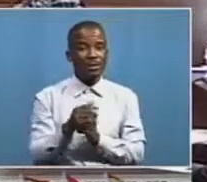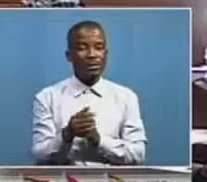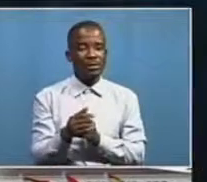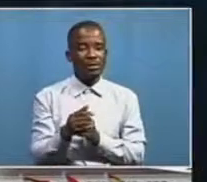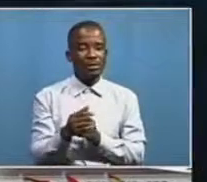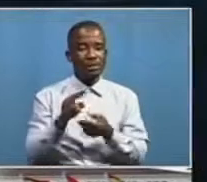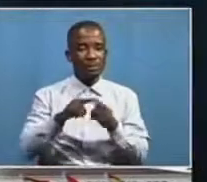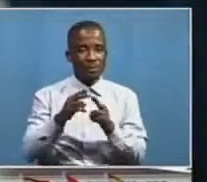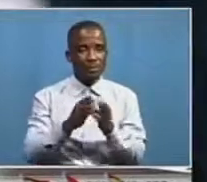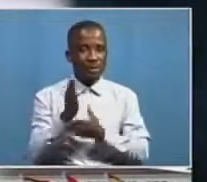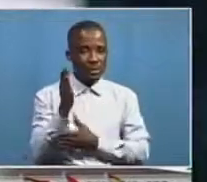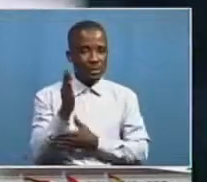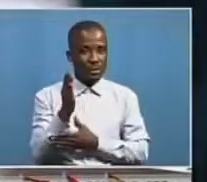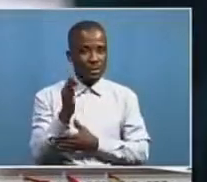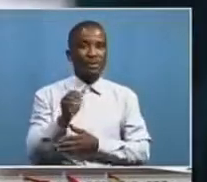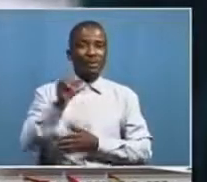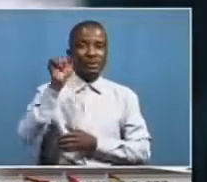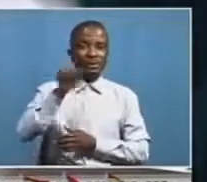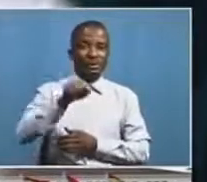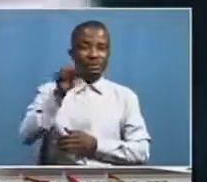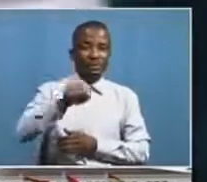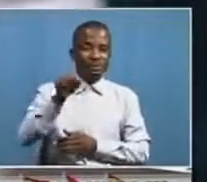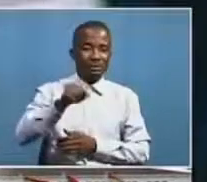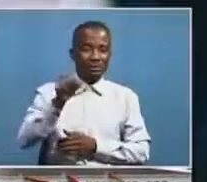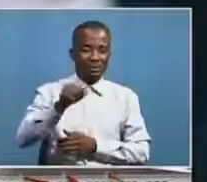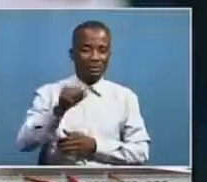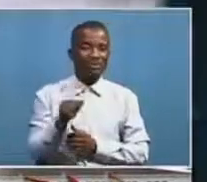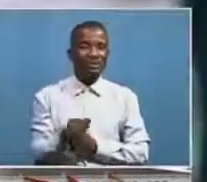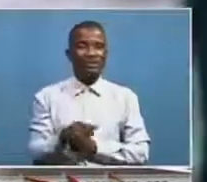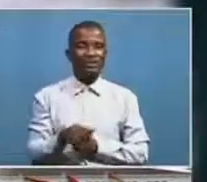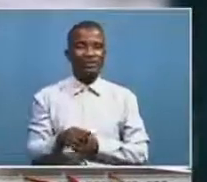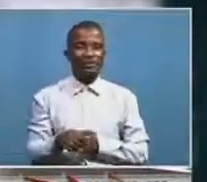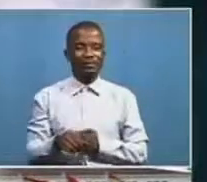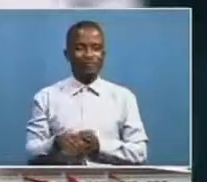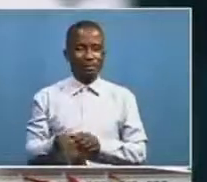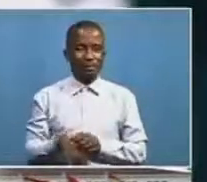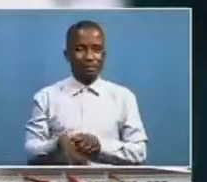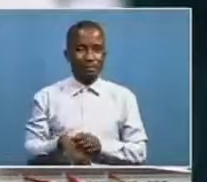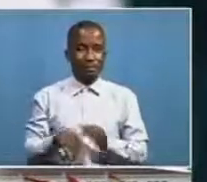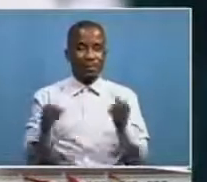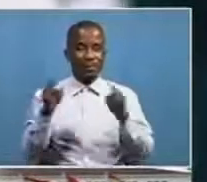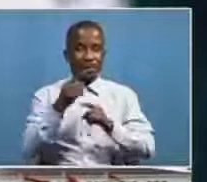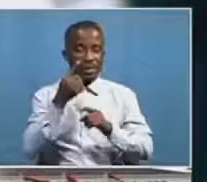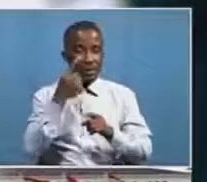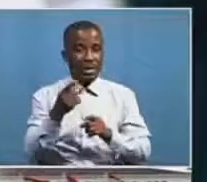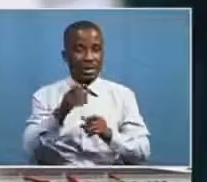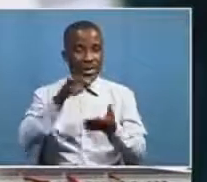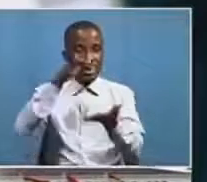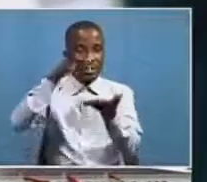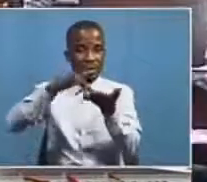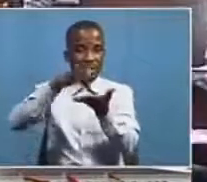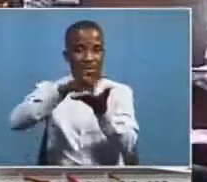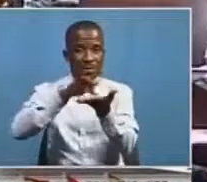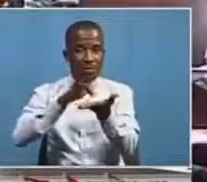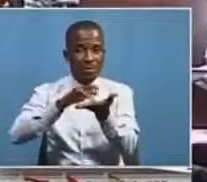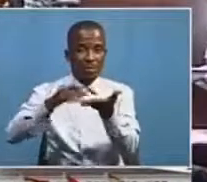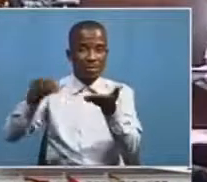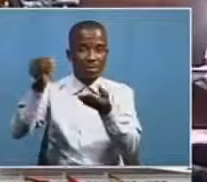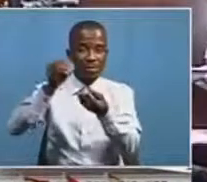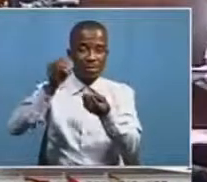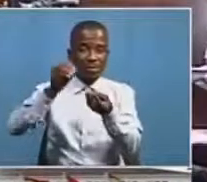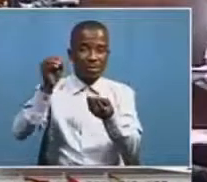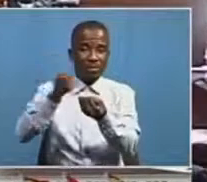figures are correct, yes. Question again: you see that when you calculated the percentage for the second